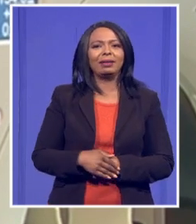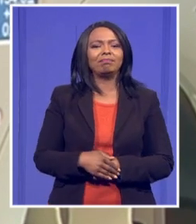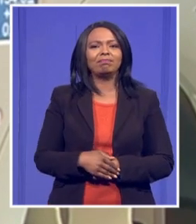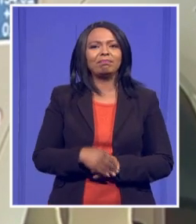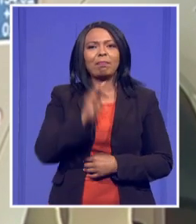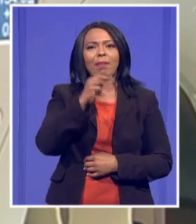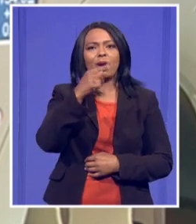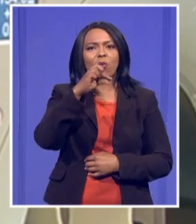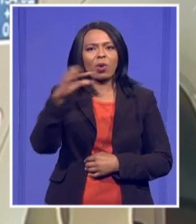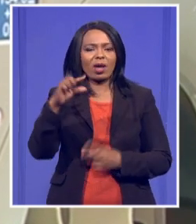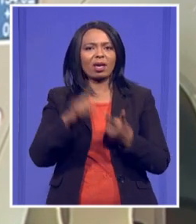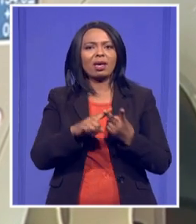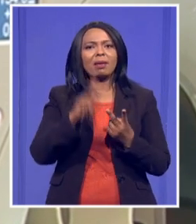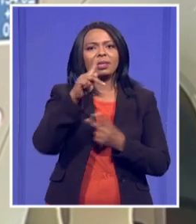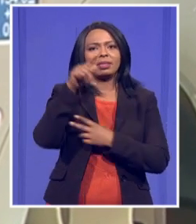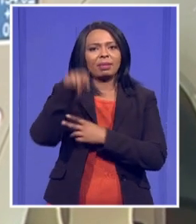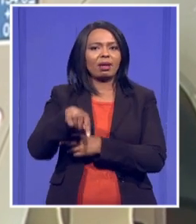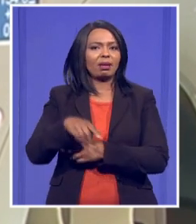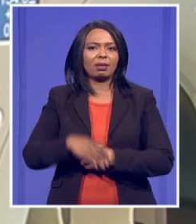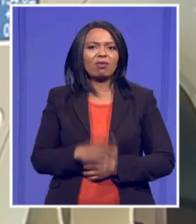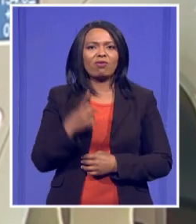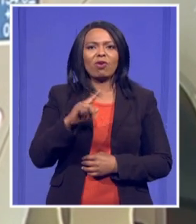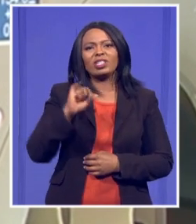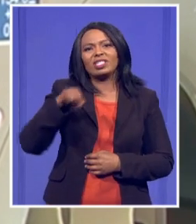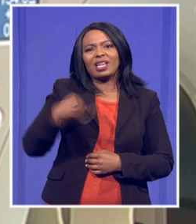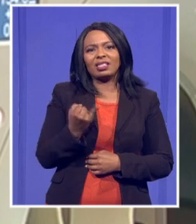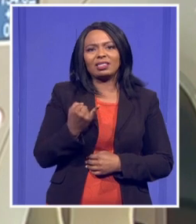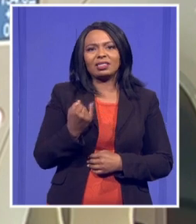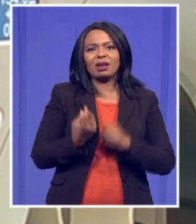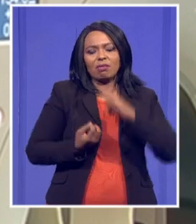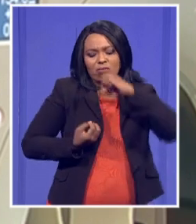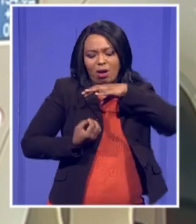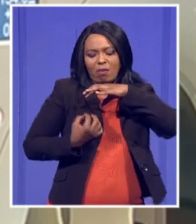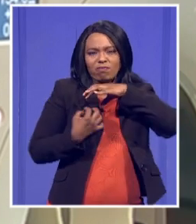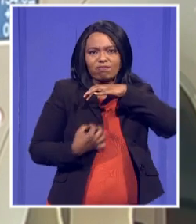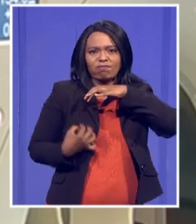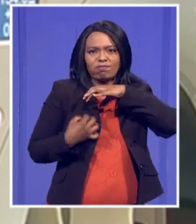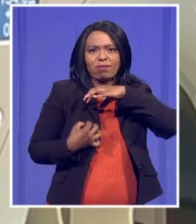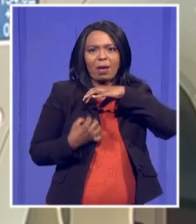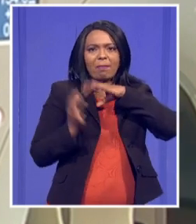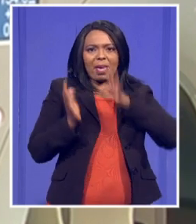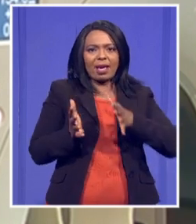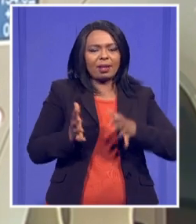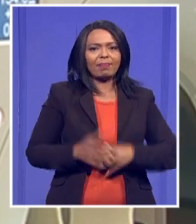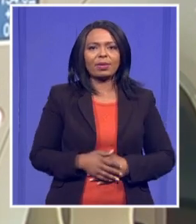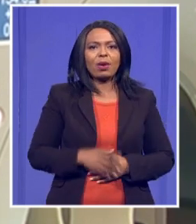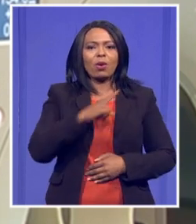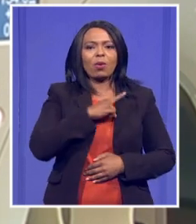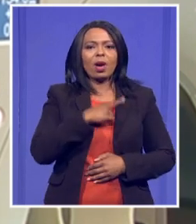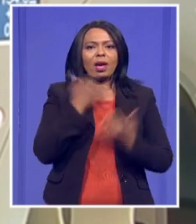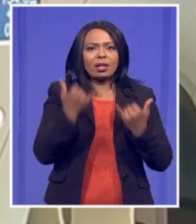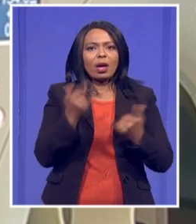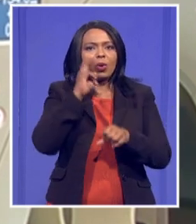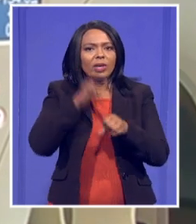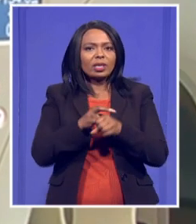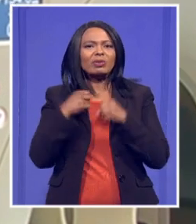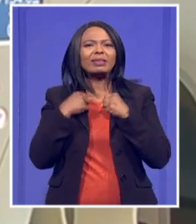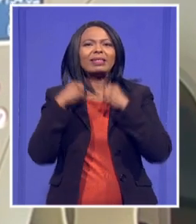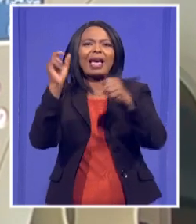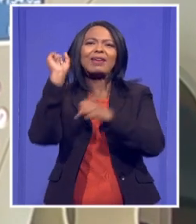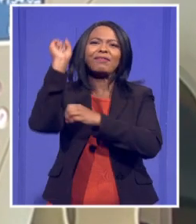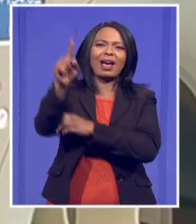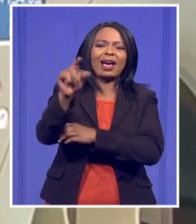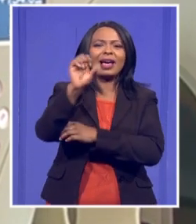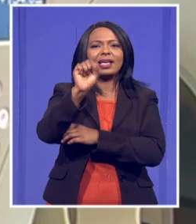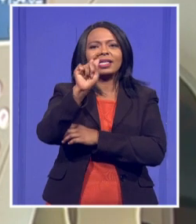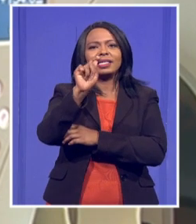Mankweng just for you to be done a scan. And in the past, when I started, sometimes you will have to drive all the way to George Mukari or Steve Biko.